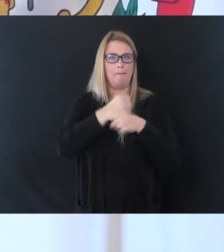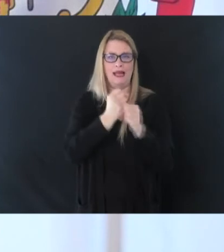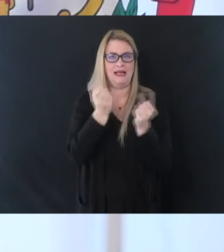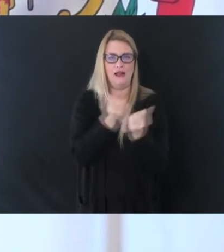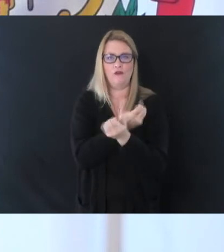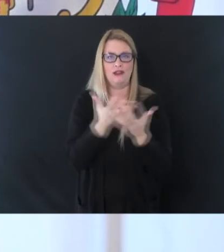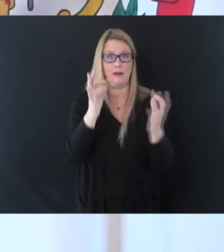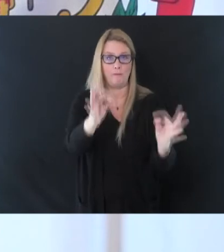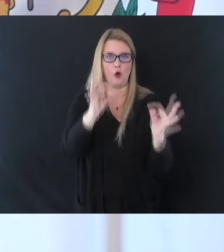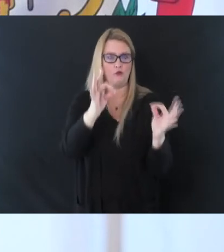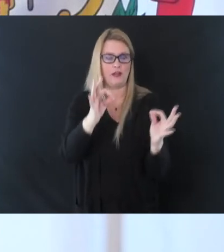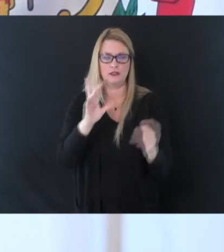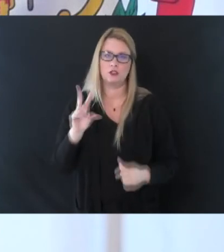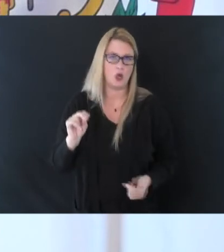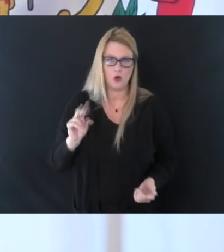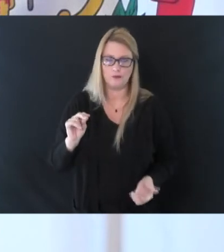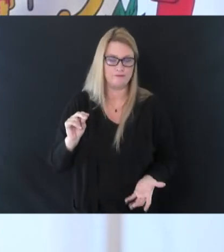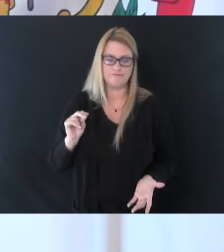that,